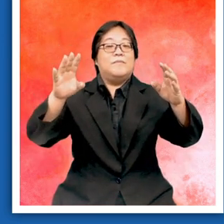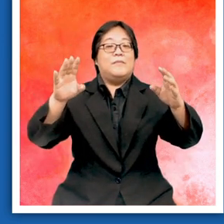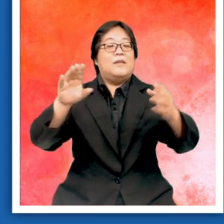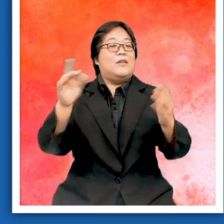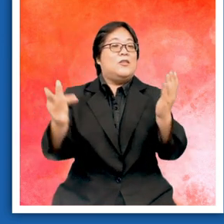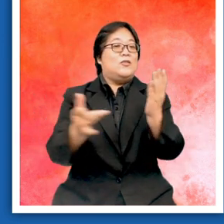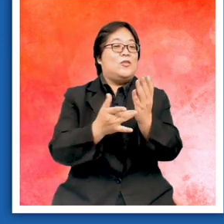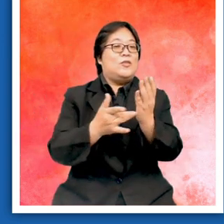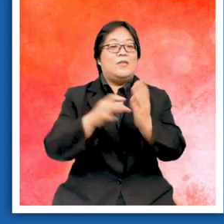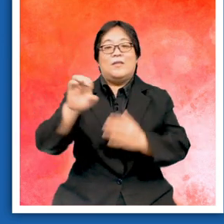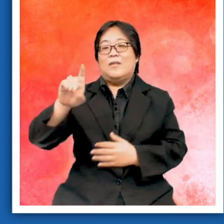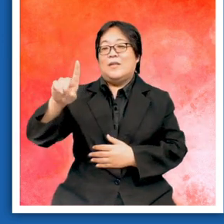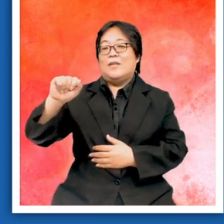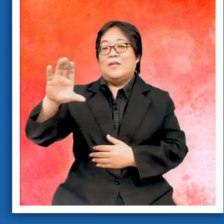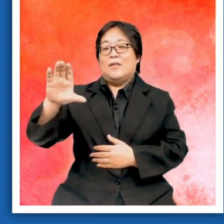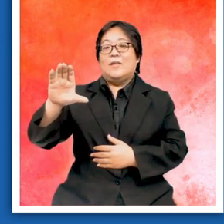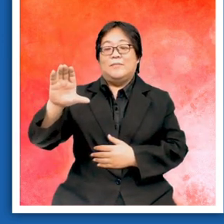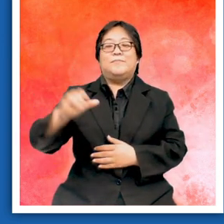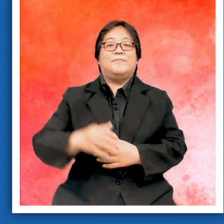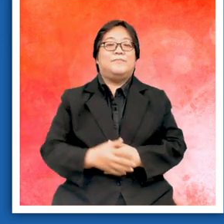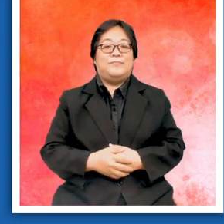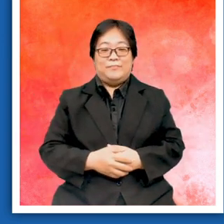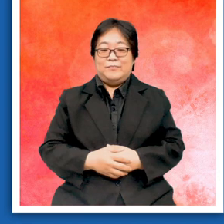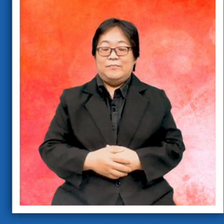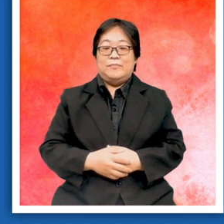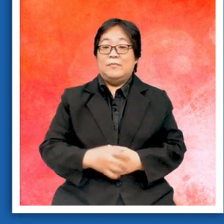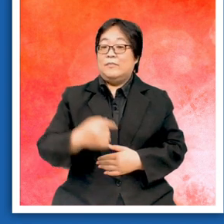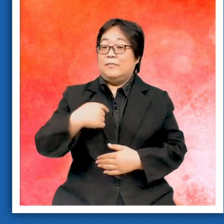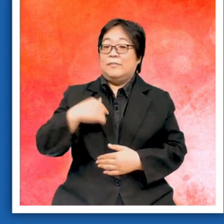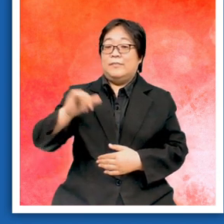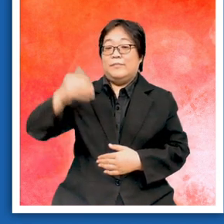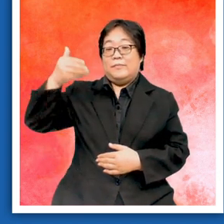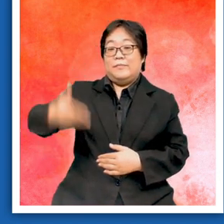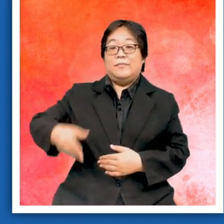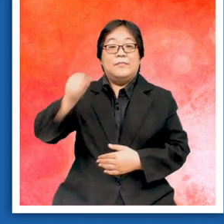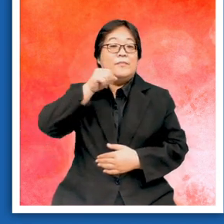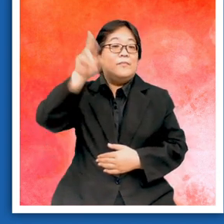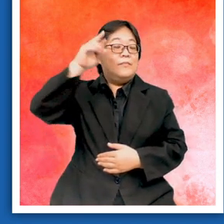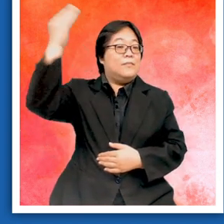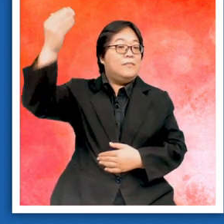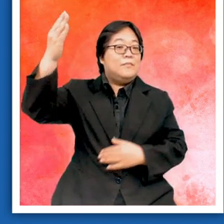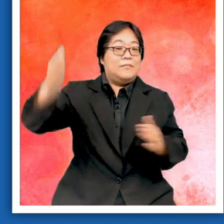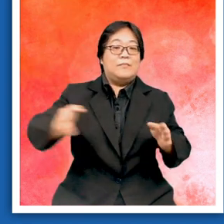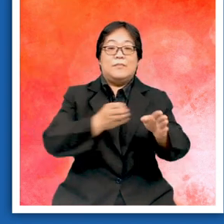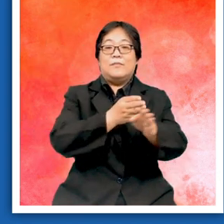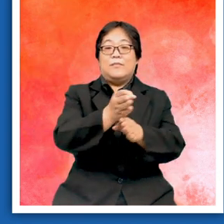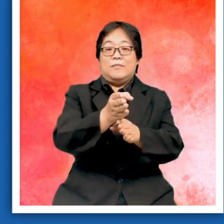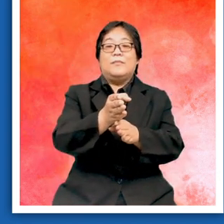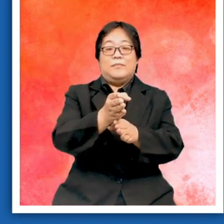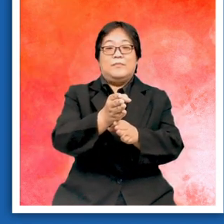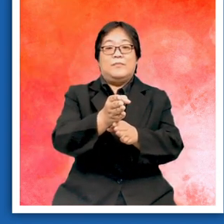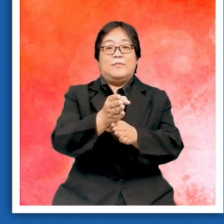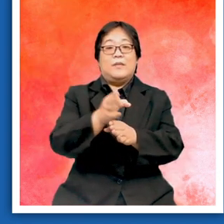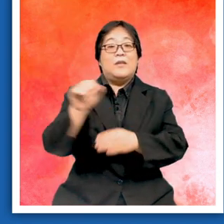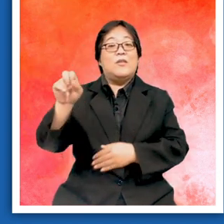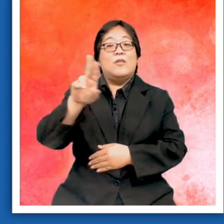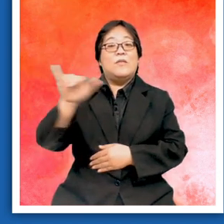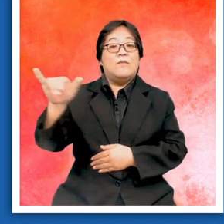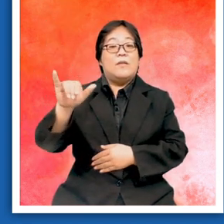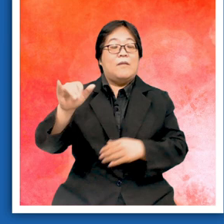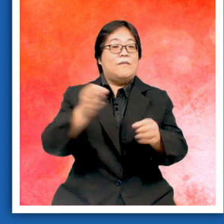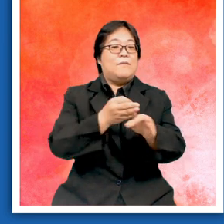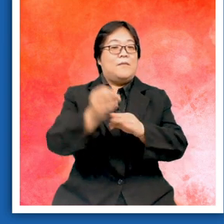the University's Teaching and Learning Center. I am also the Senior Lecturer at the Department of Building Surveying, Faculty of Built